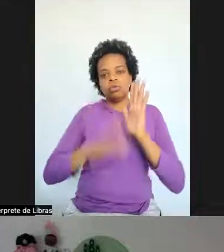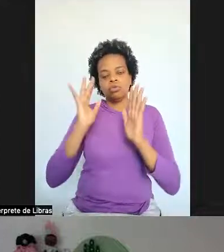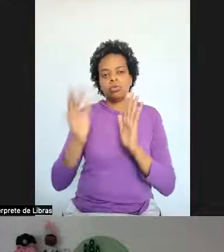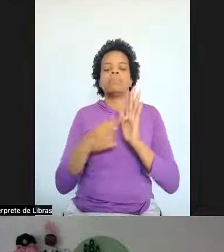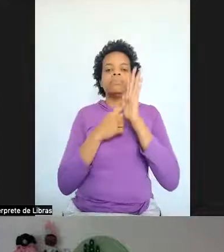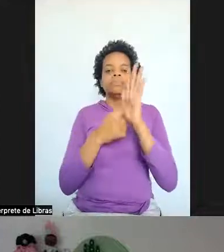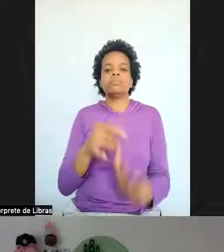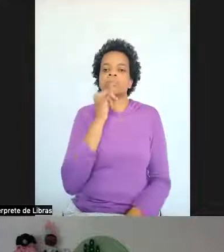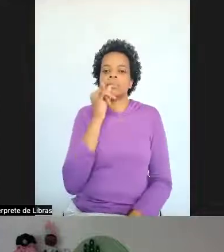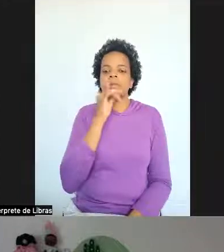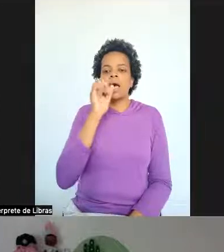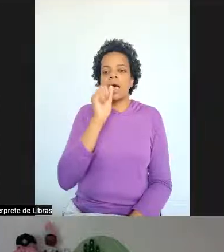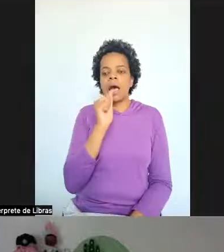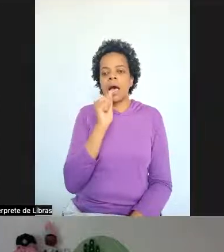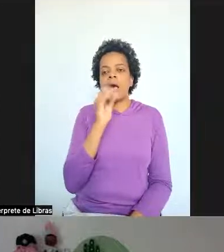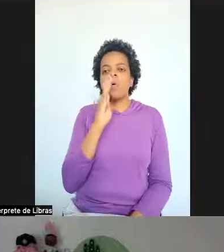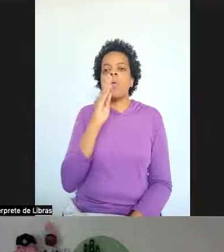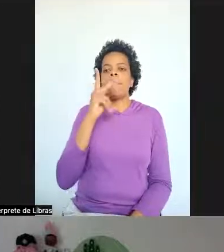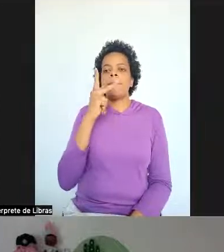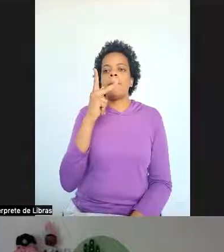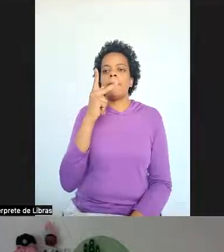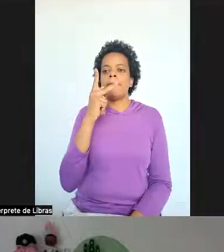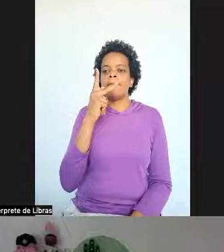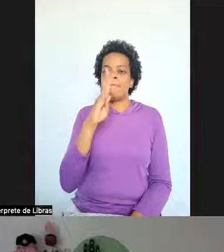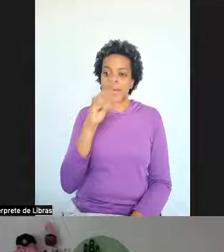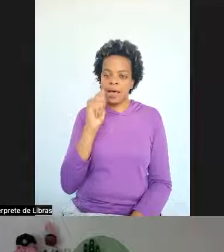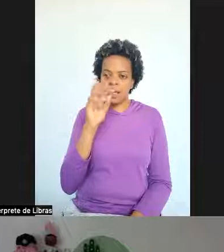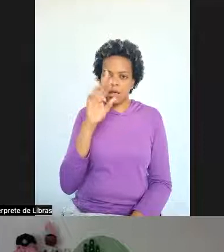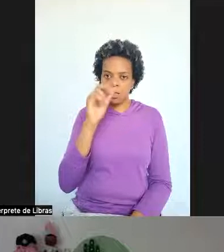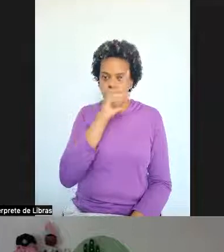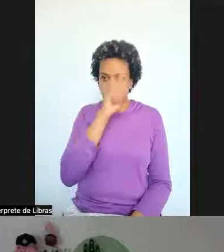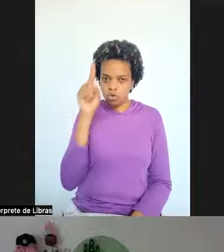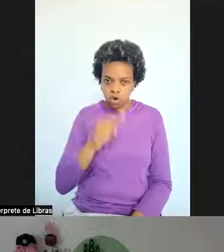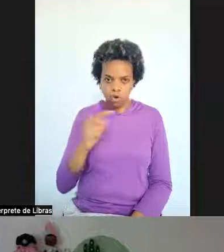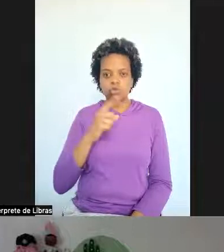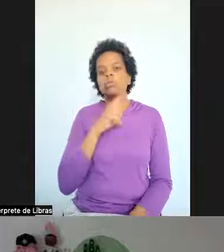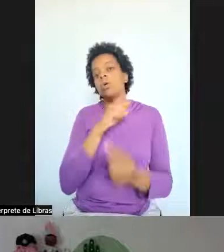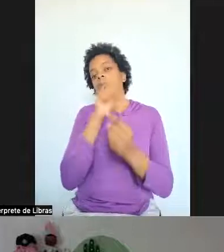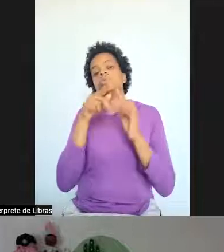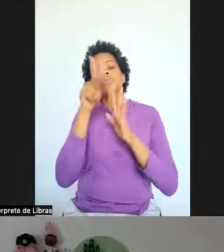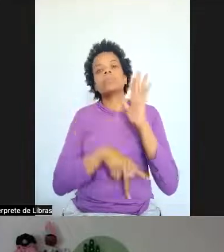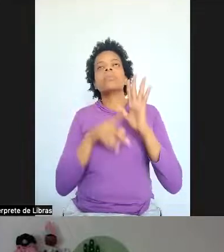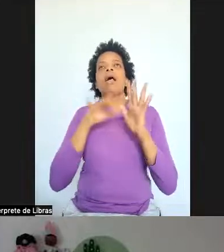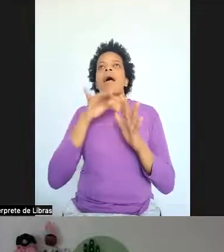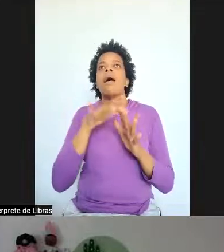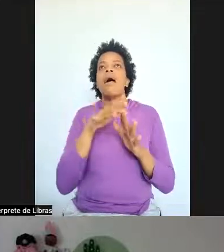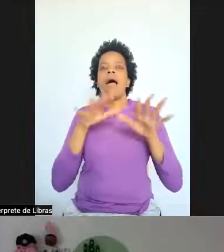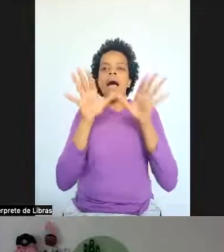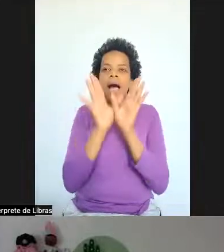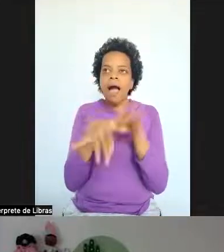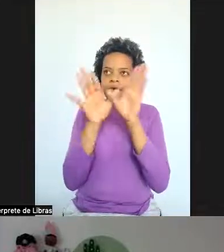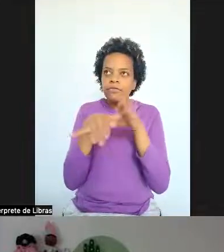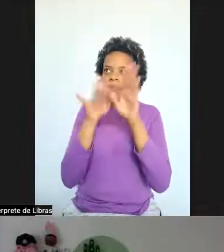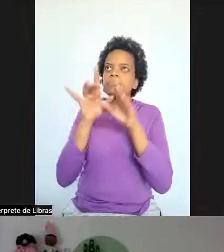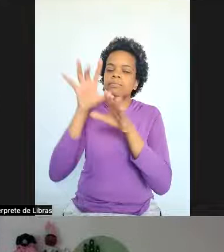I'm going to name some examples here, like the Albatroz project, which for several years have been reducing the